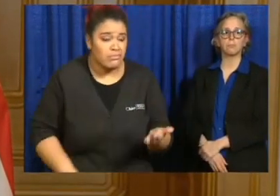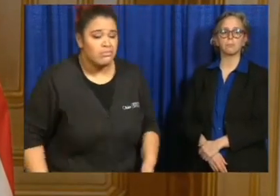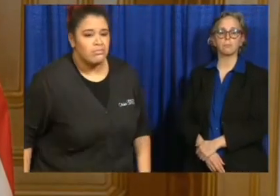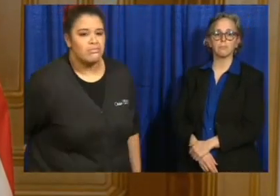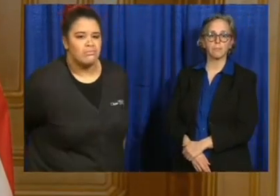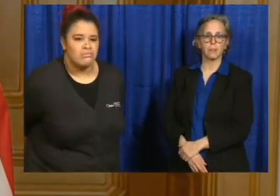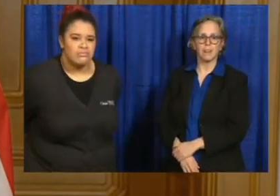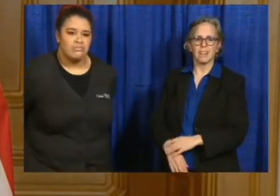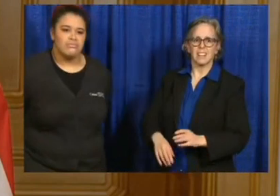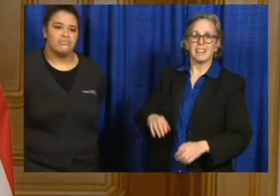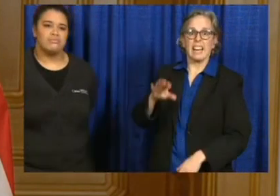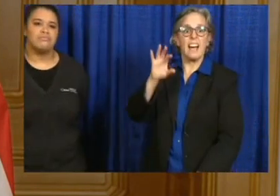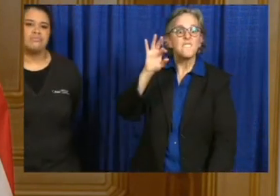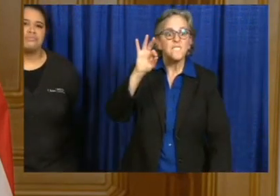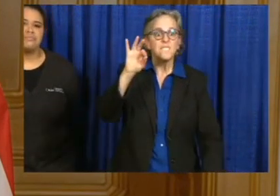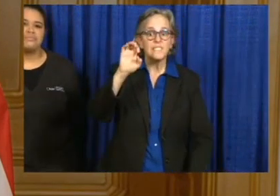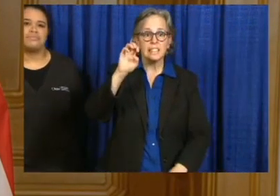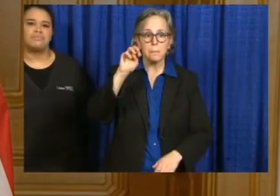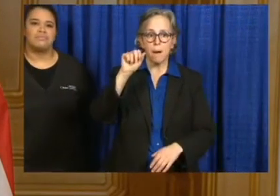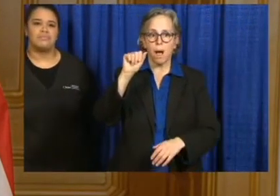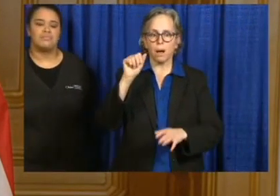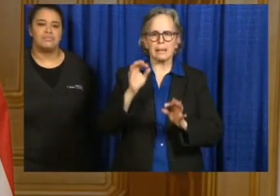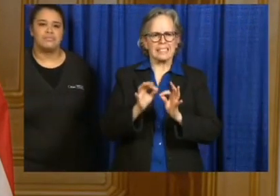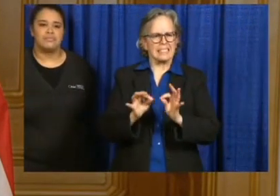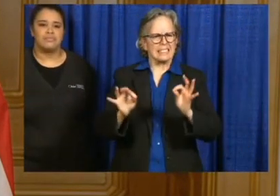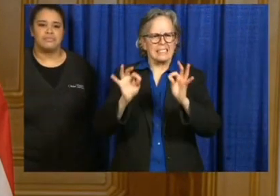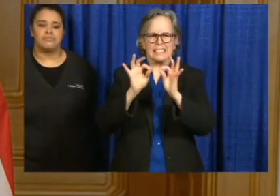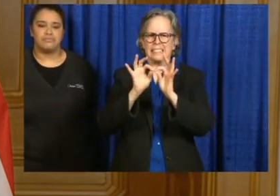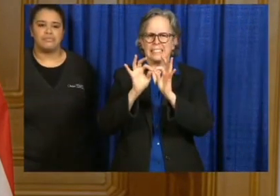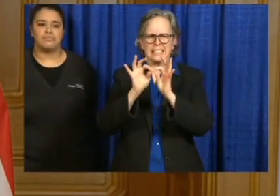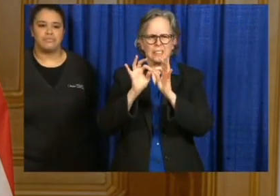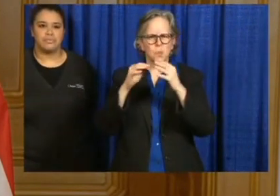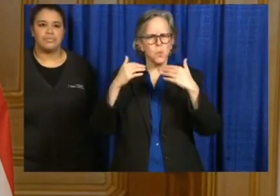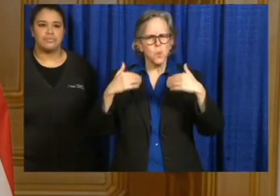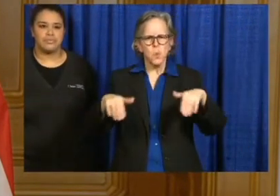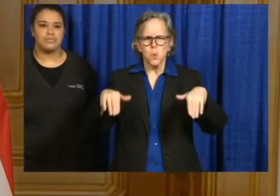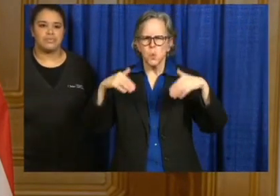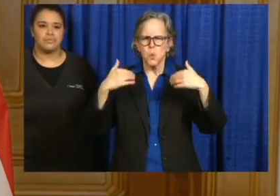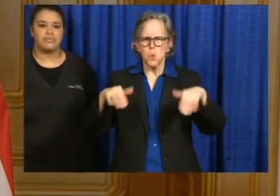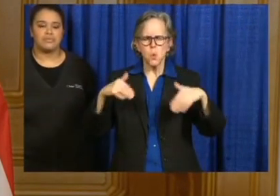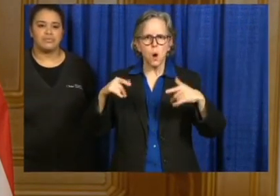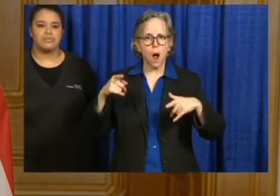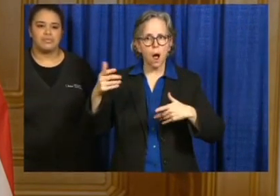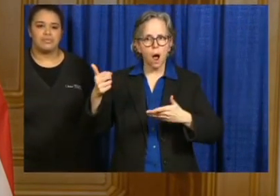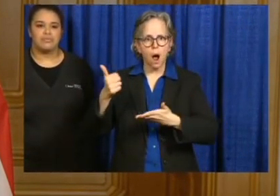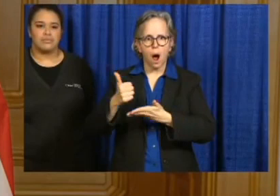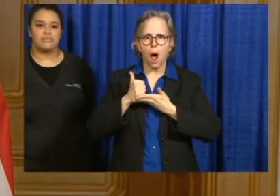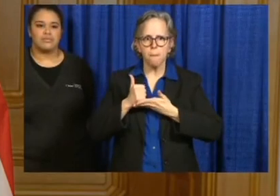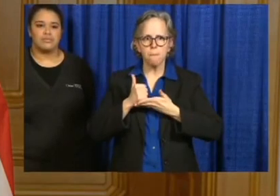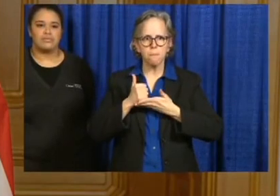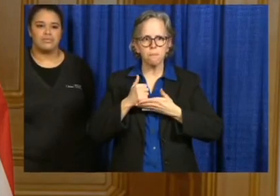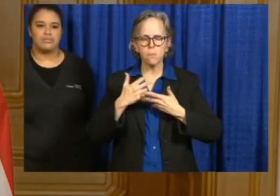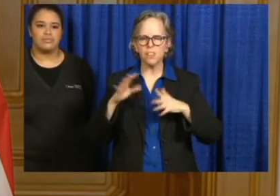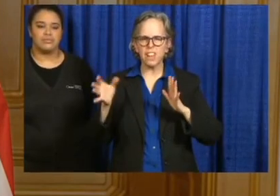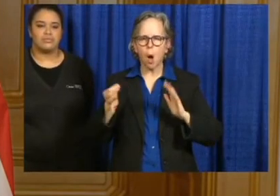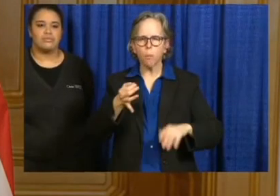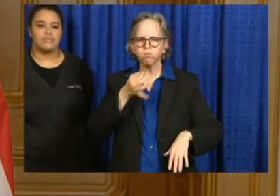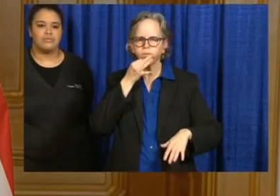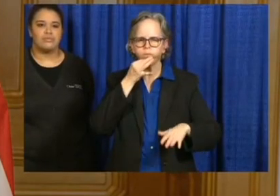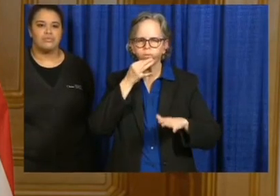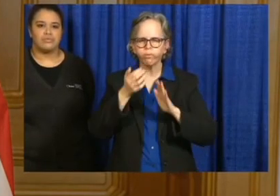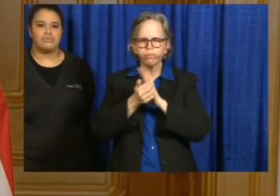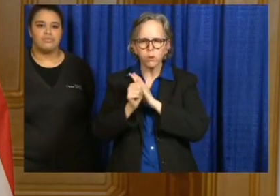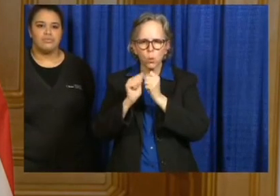part, and you know, they can help us in certain ways, but they're very, very much involved. And